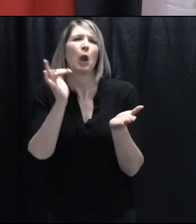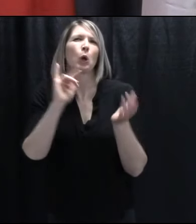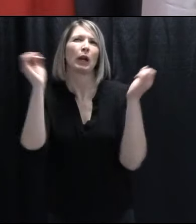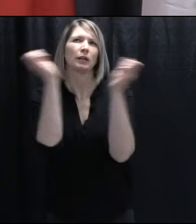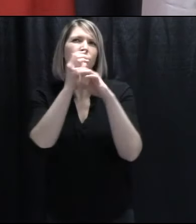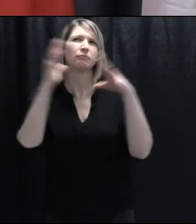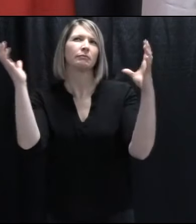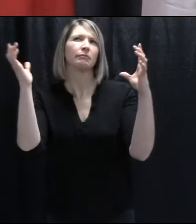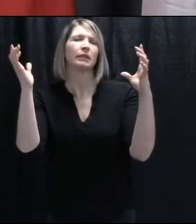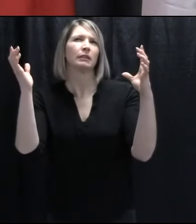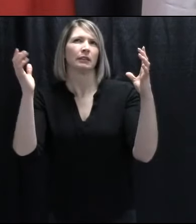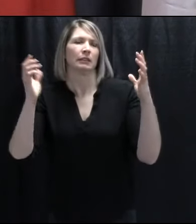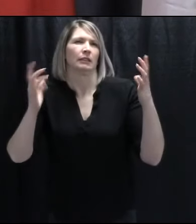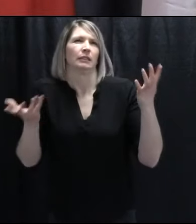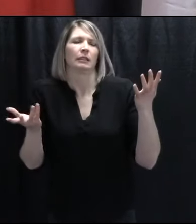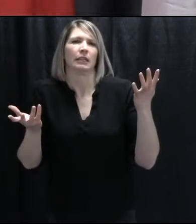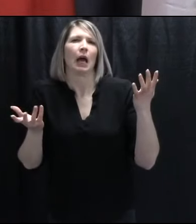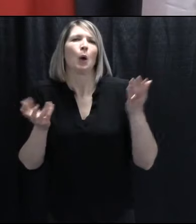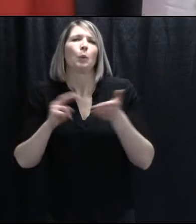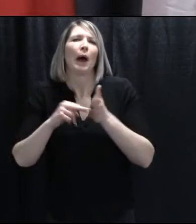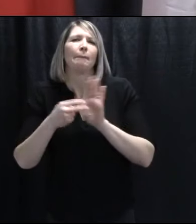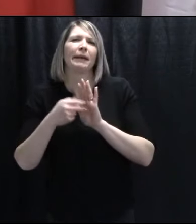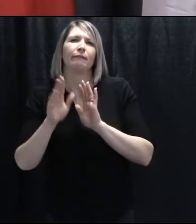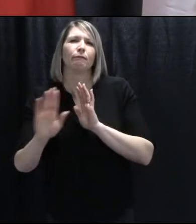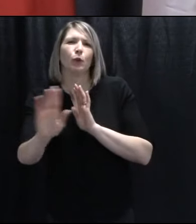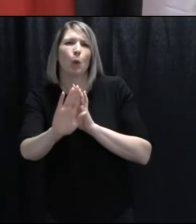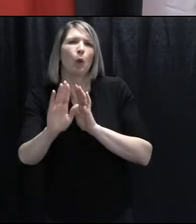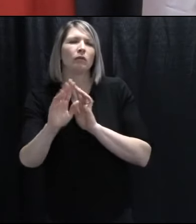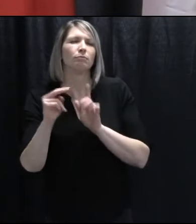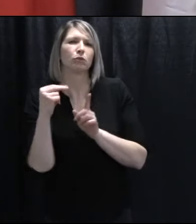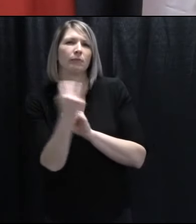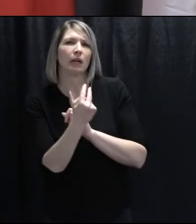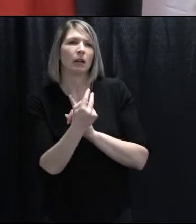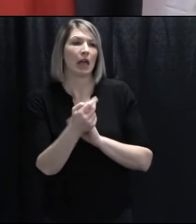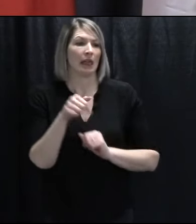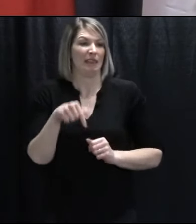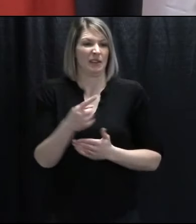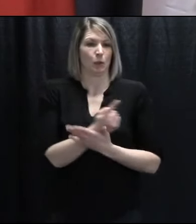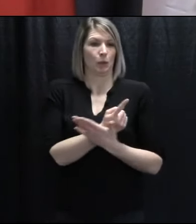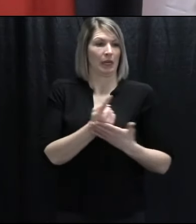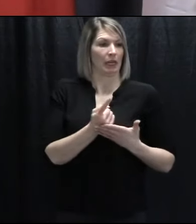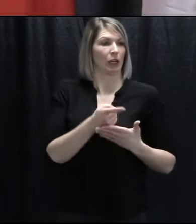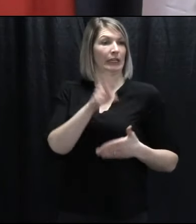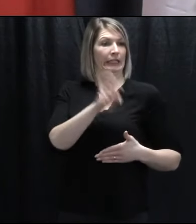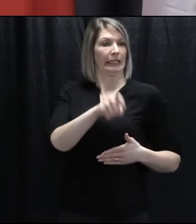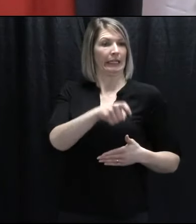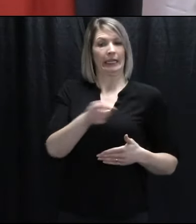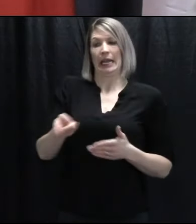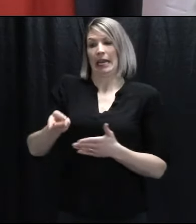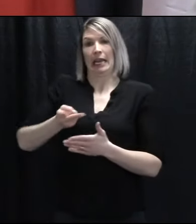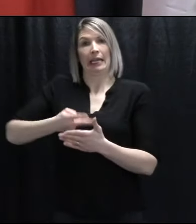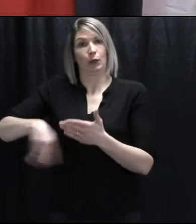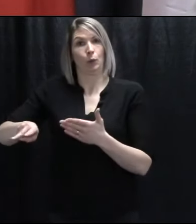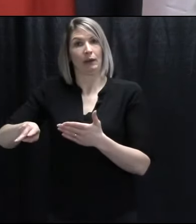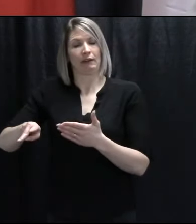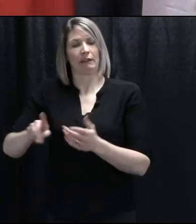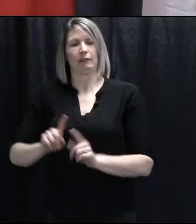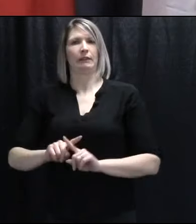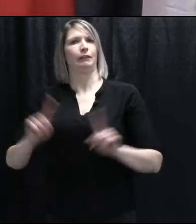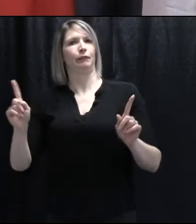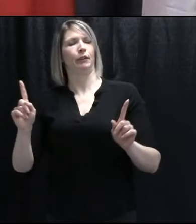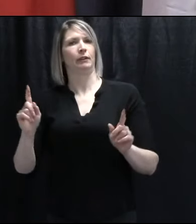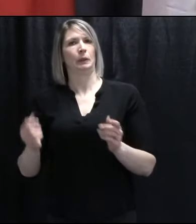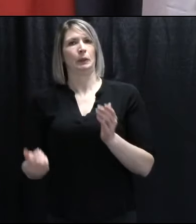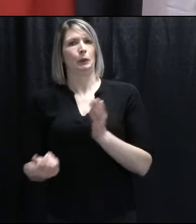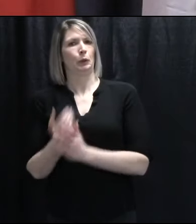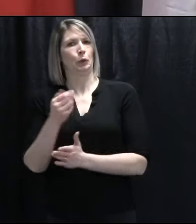a few weeks, this will be months. So what could be essential, for 1 week, as Minister Hagey has said quite often, may be